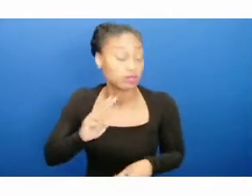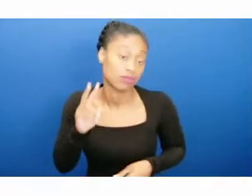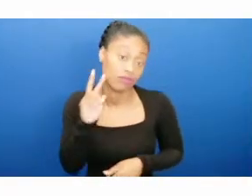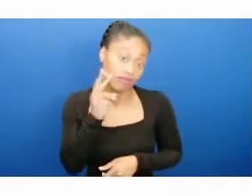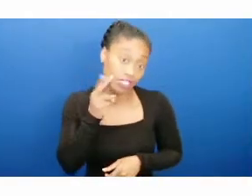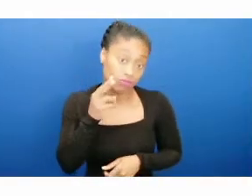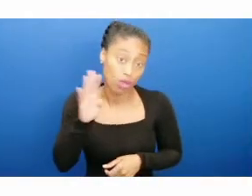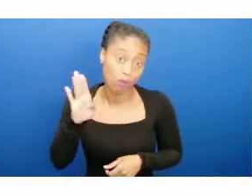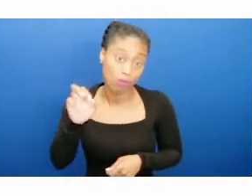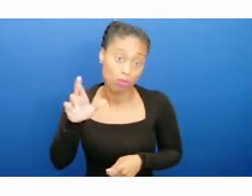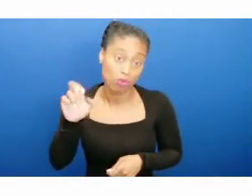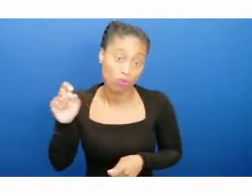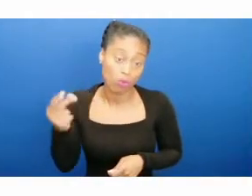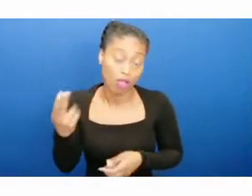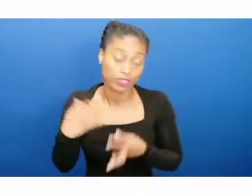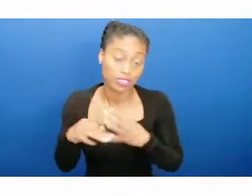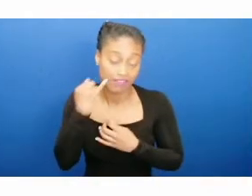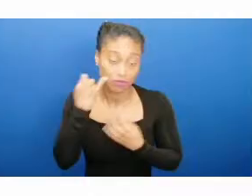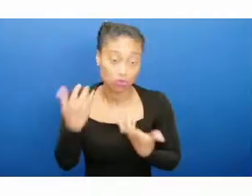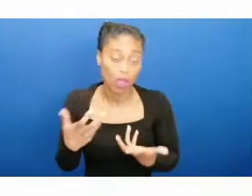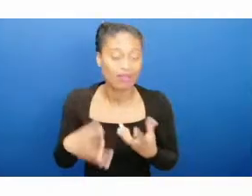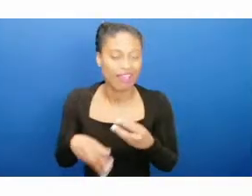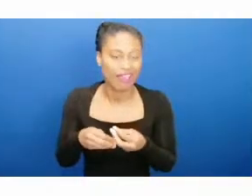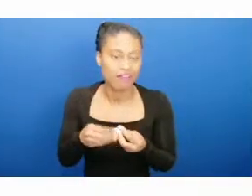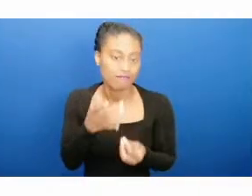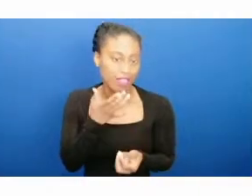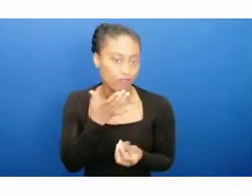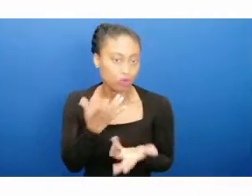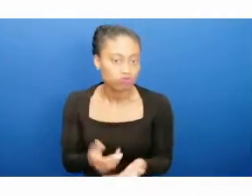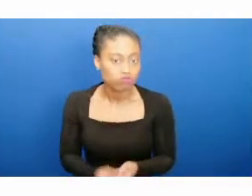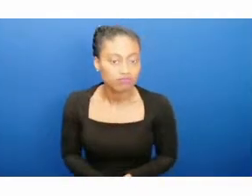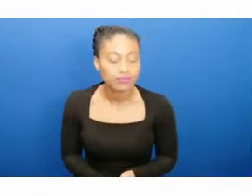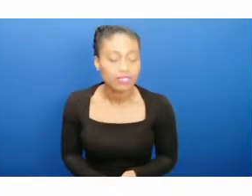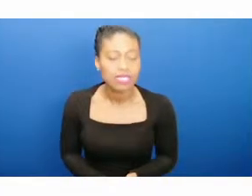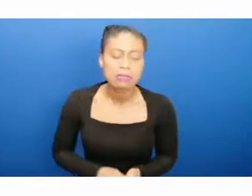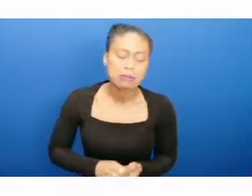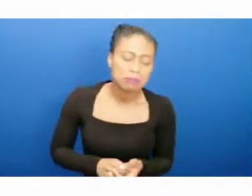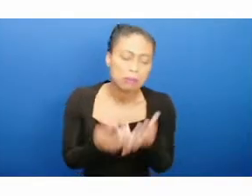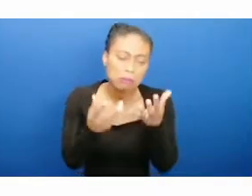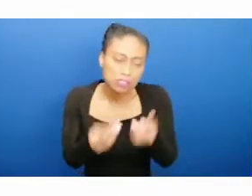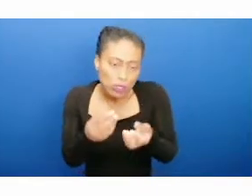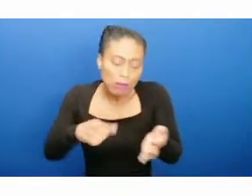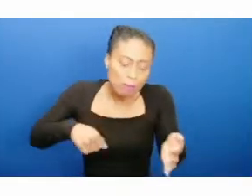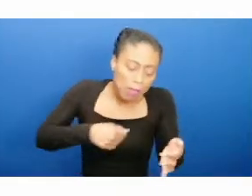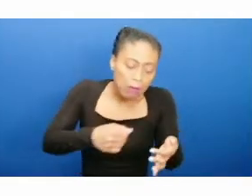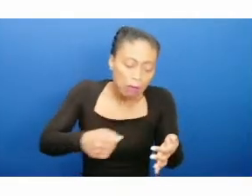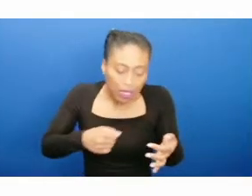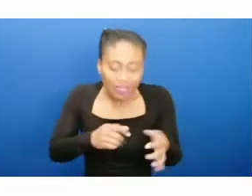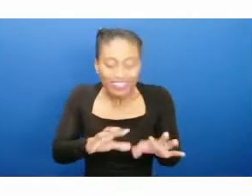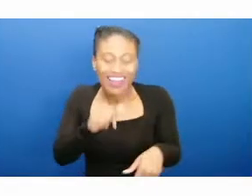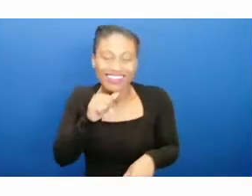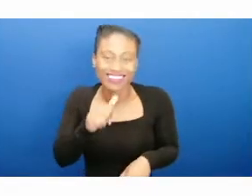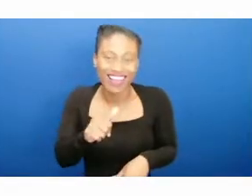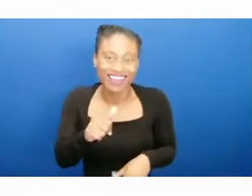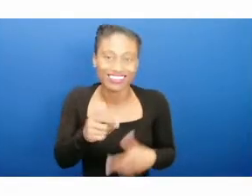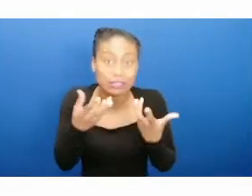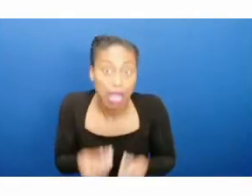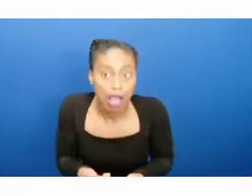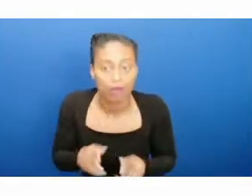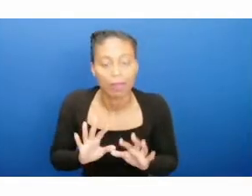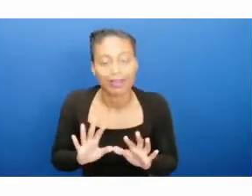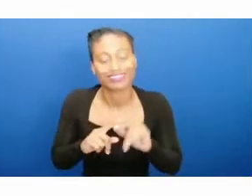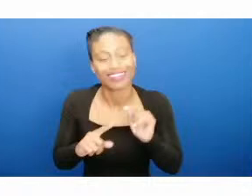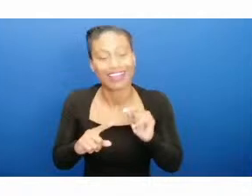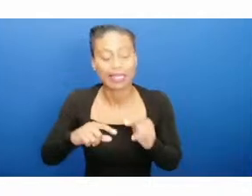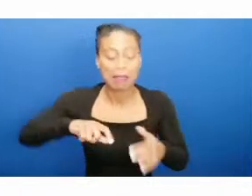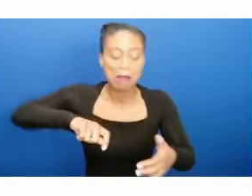So you want to gently mix it. You might want to well, you don't have to be too gentle with it. You know, like you're not going to make